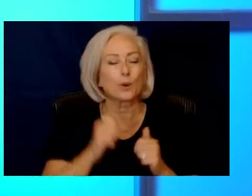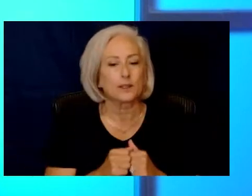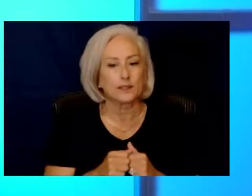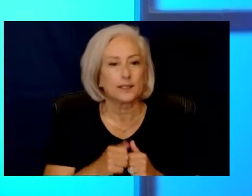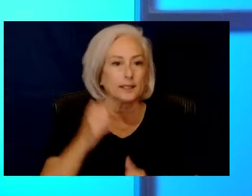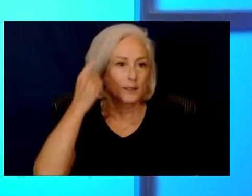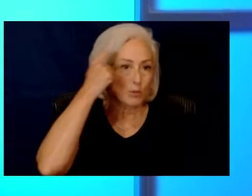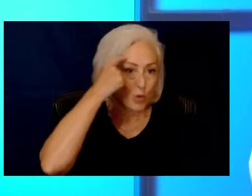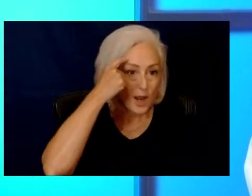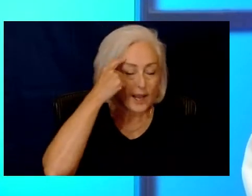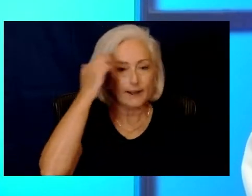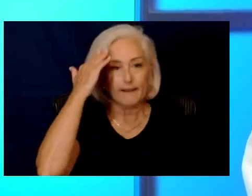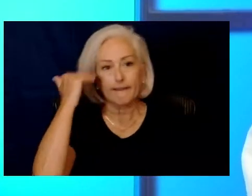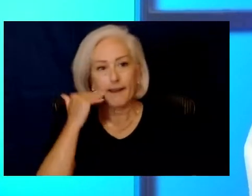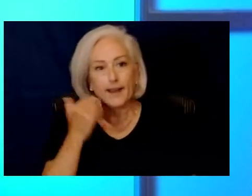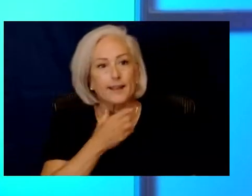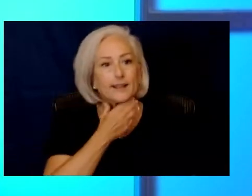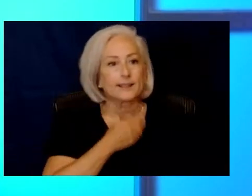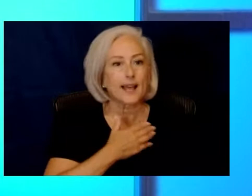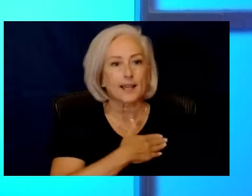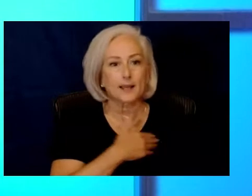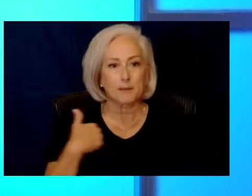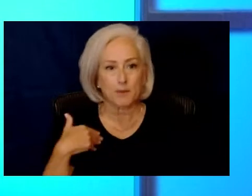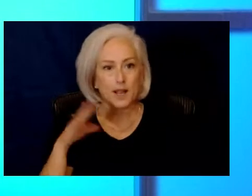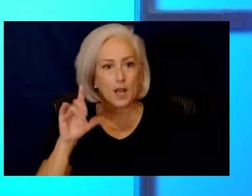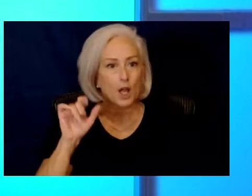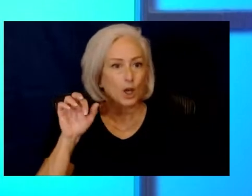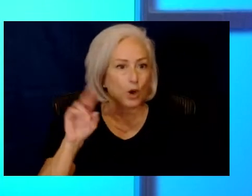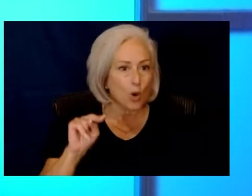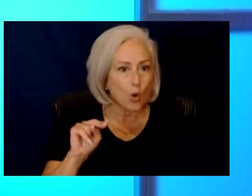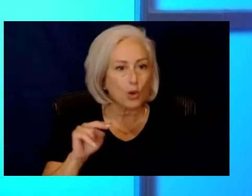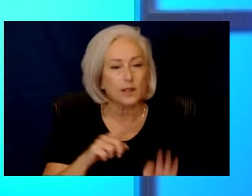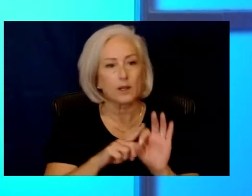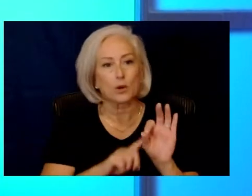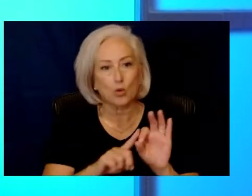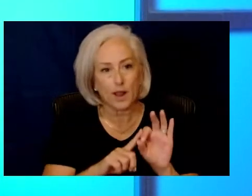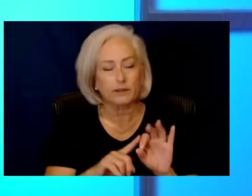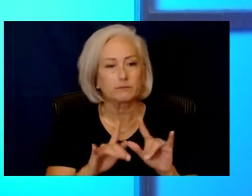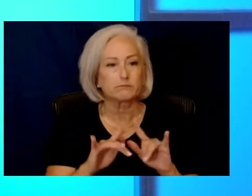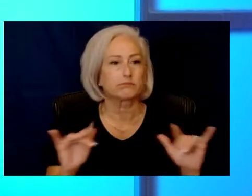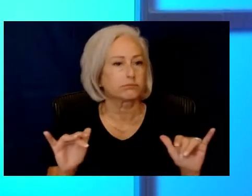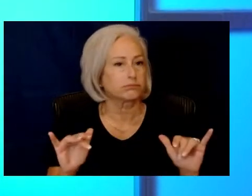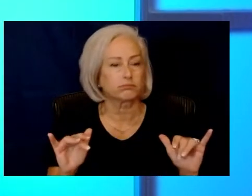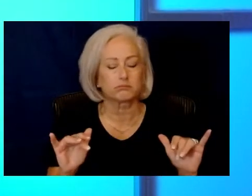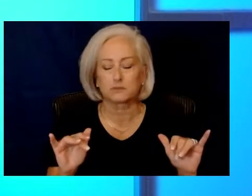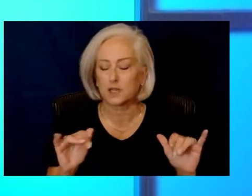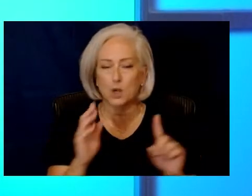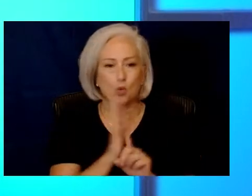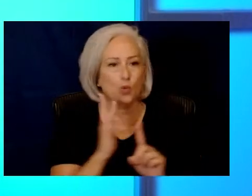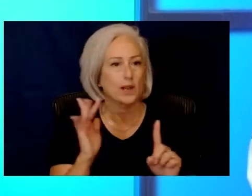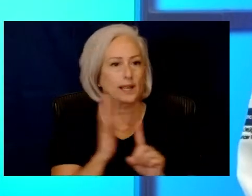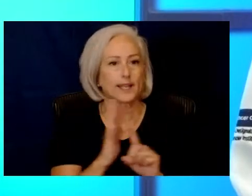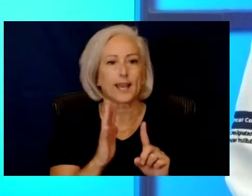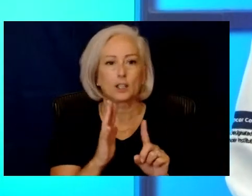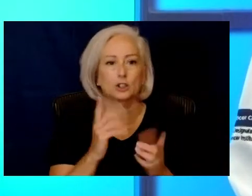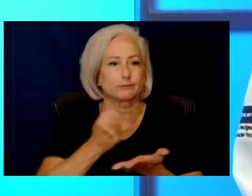lung, breast, colon, rectal. Really, radiation is used to treat many and cure many kinds of cancer. And proton therapy, in